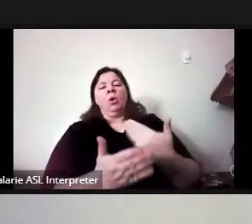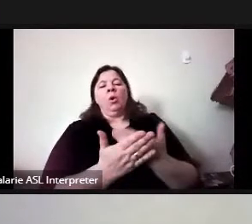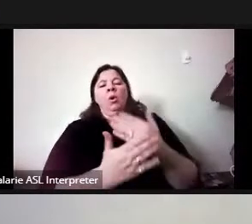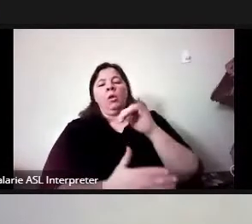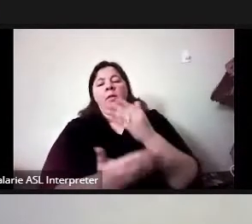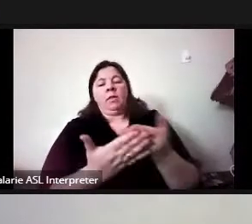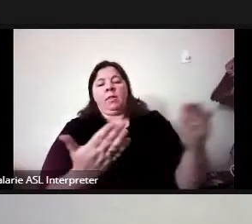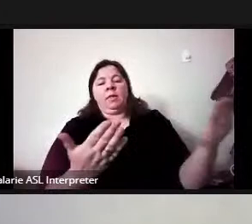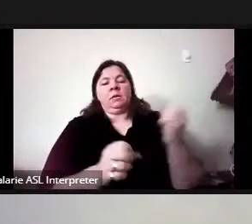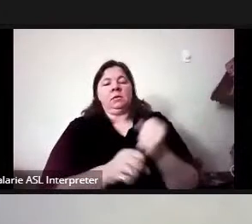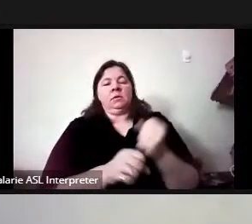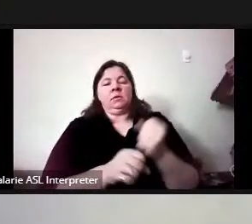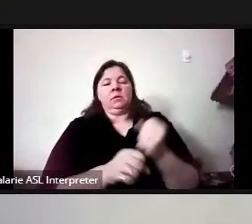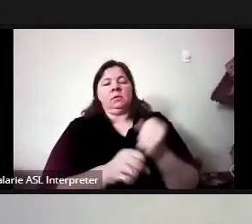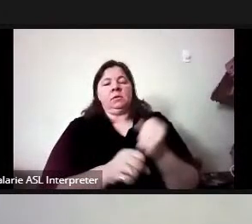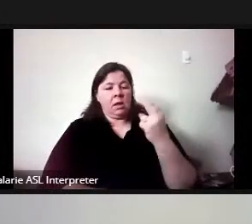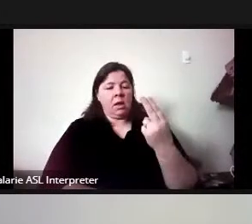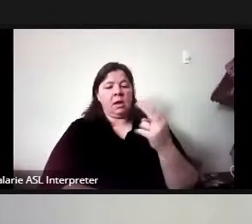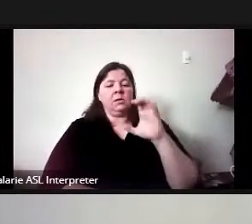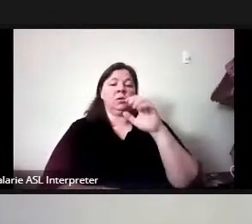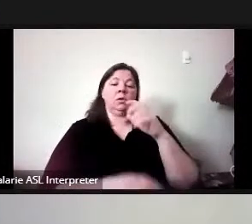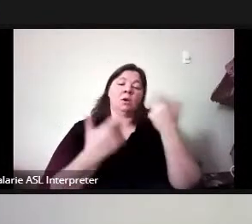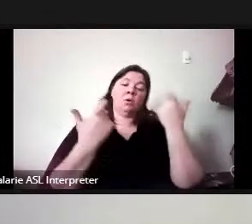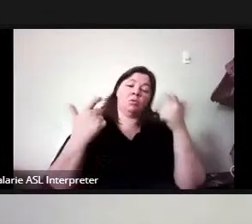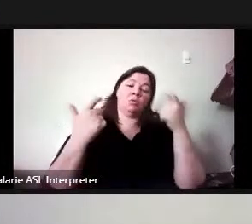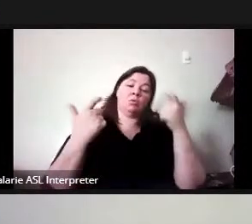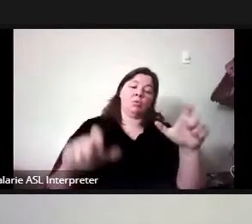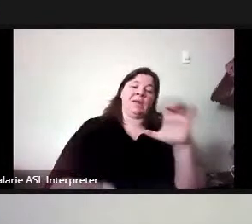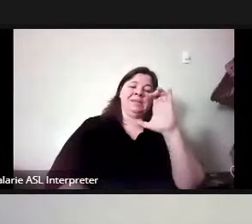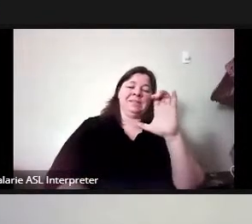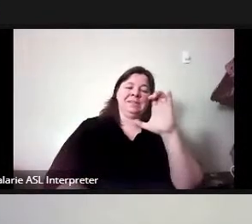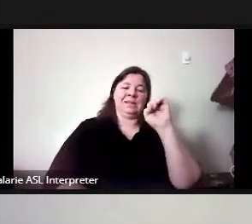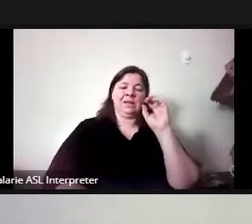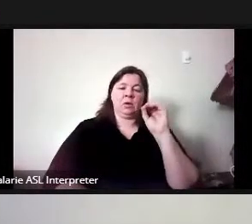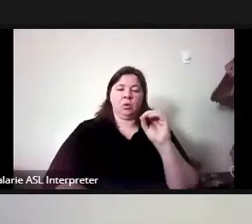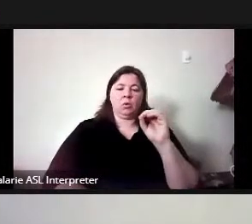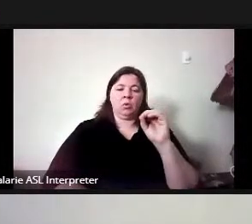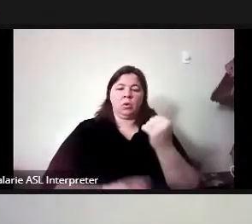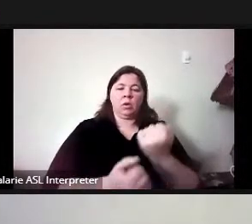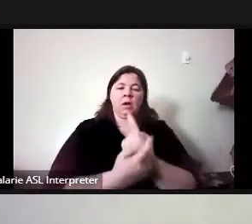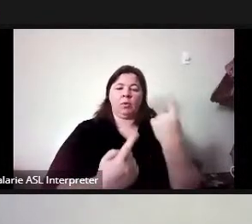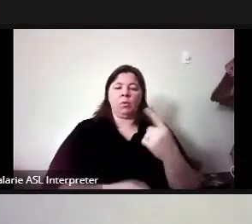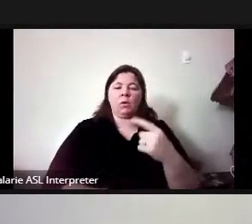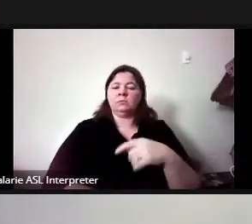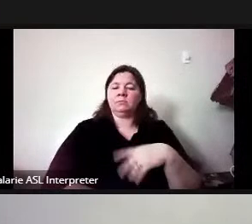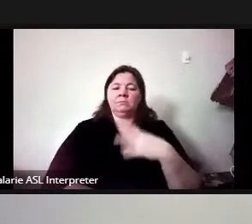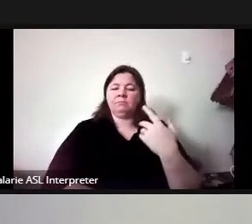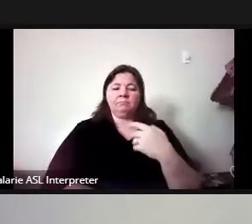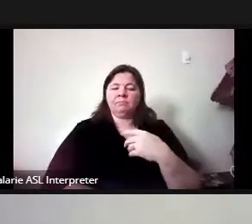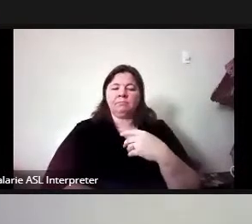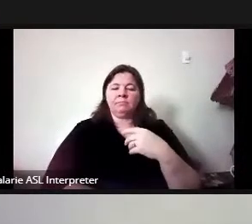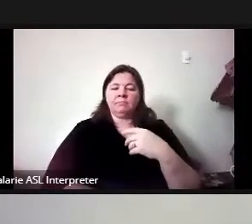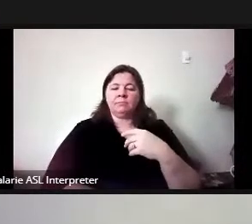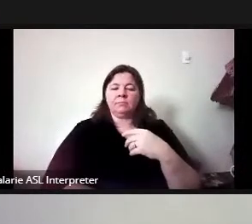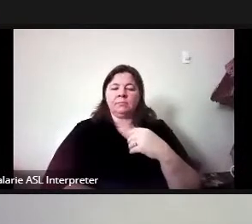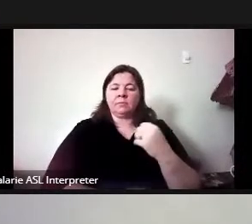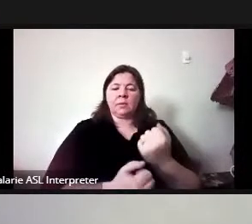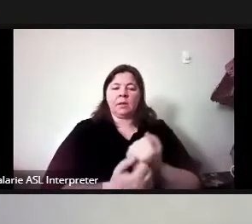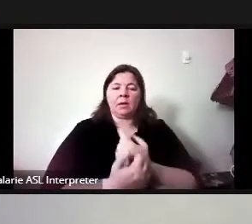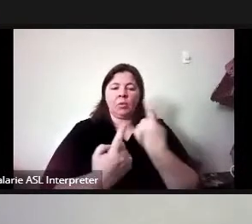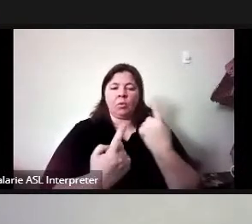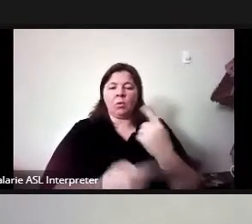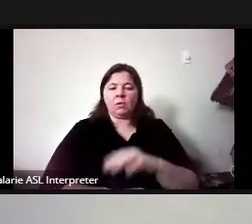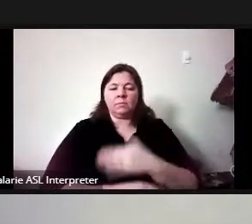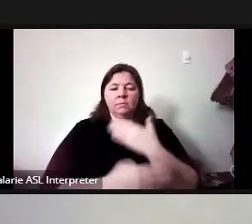make Ash such a great CEO that we are into right hand, everybody. Yeah. Absolutely. Yes,